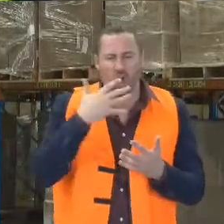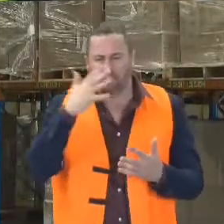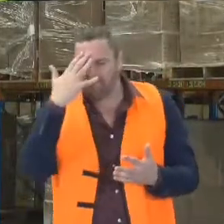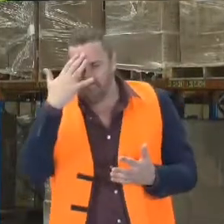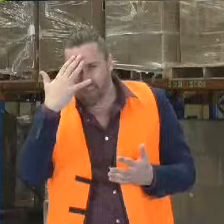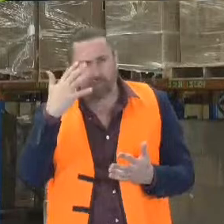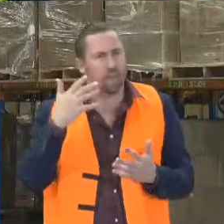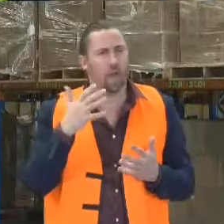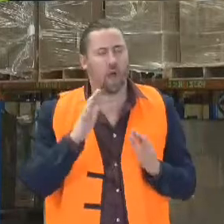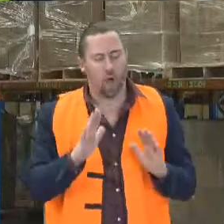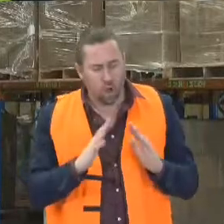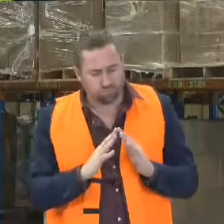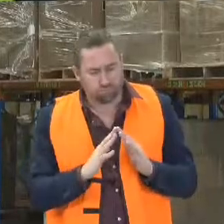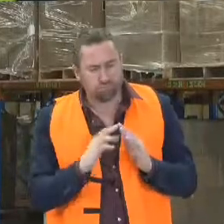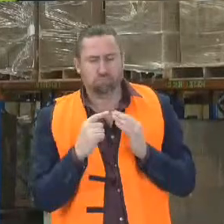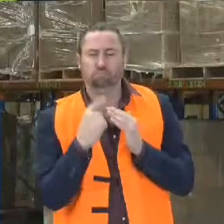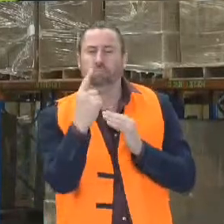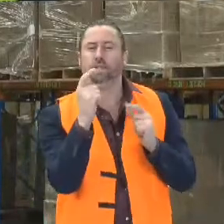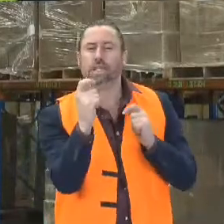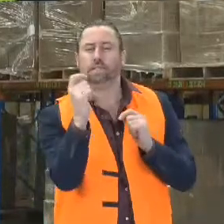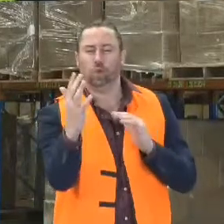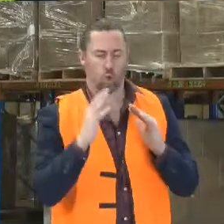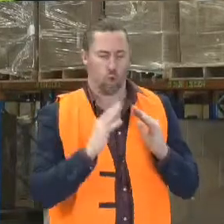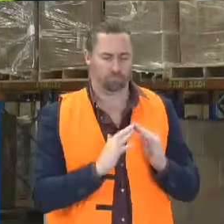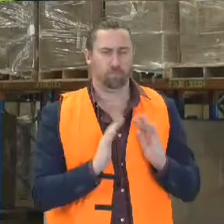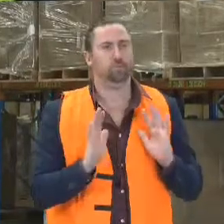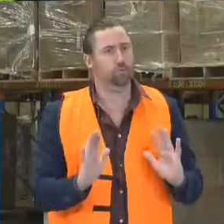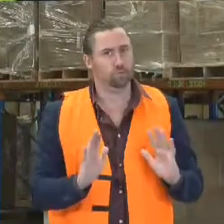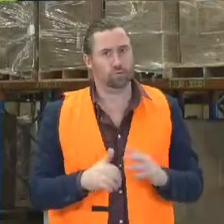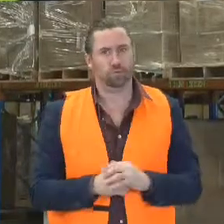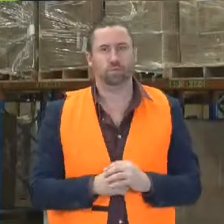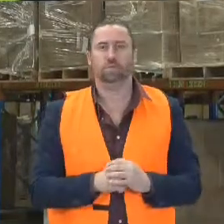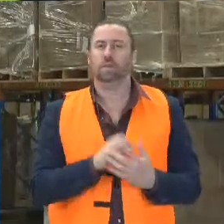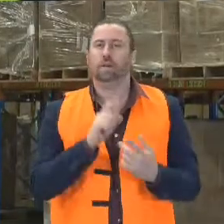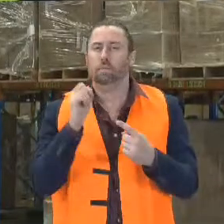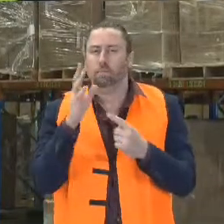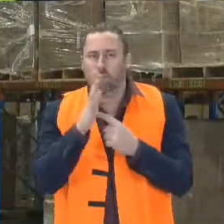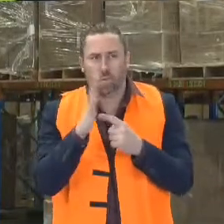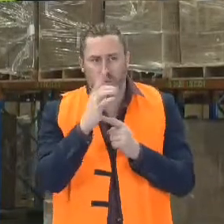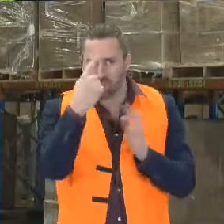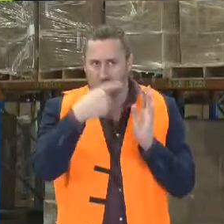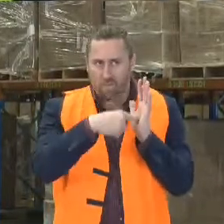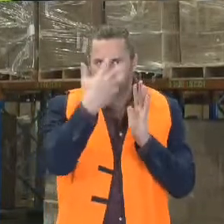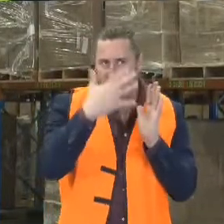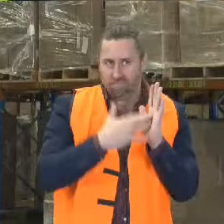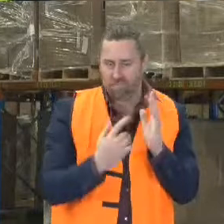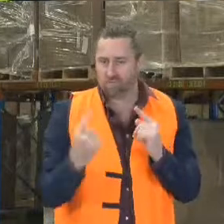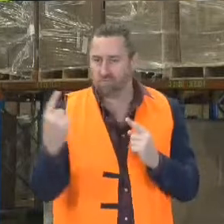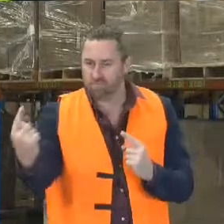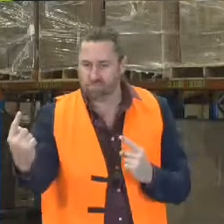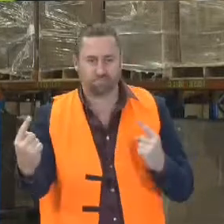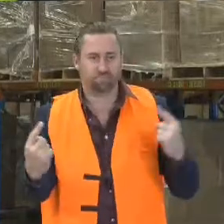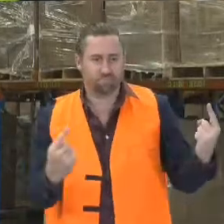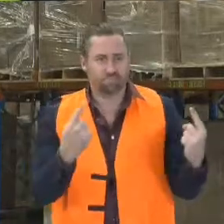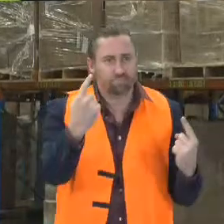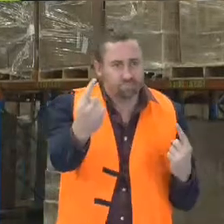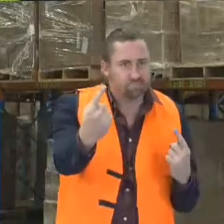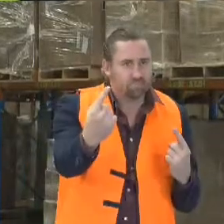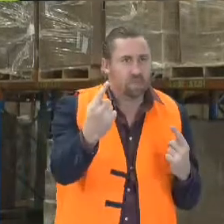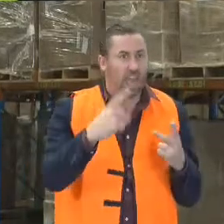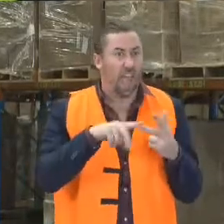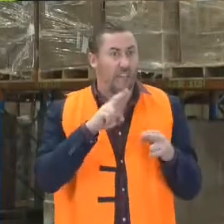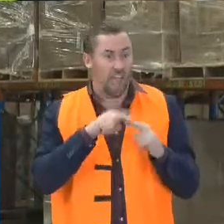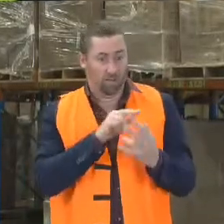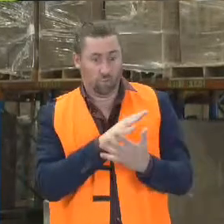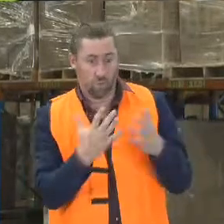isolate yourself. Also, it's still important to maintain social distancing, so to minimise the impact if there were a